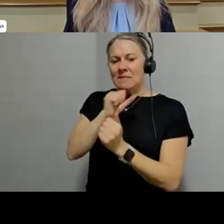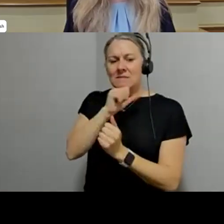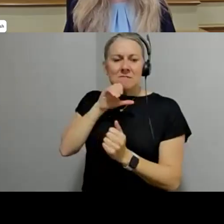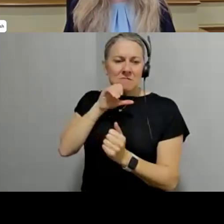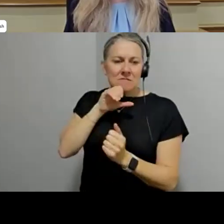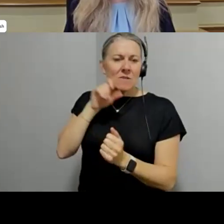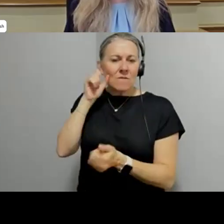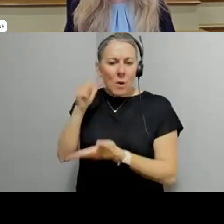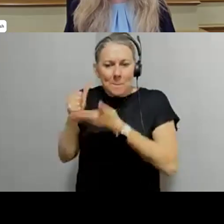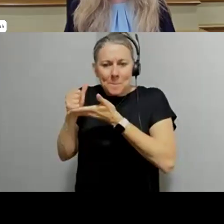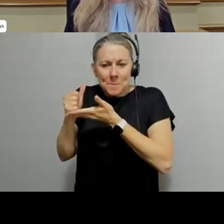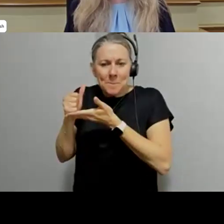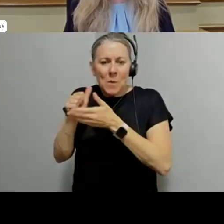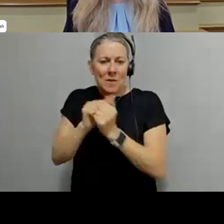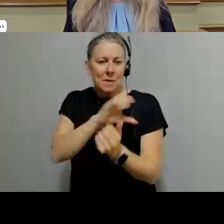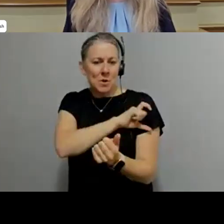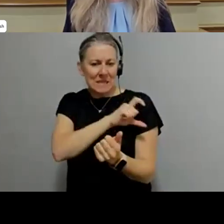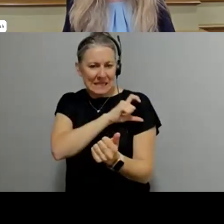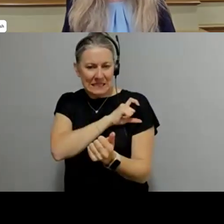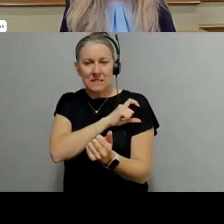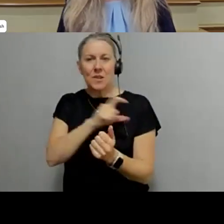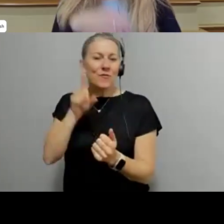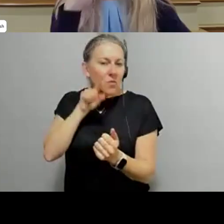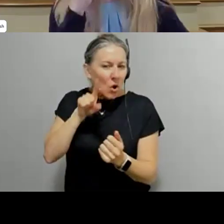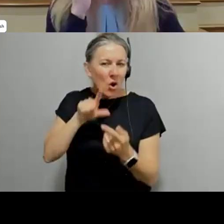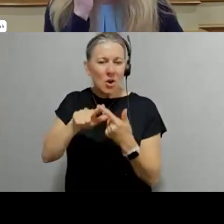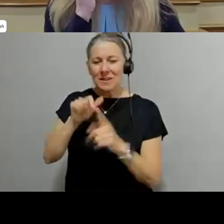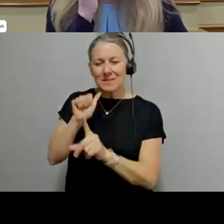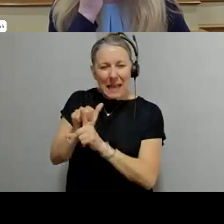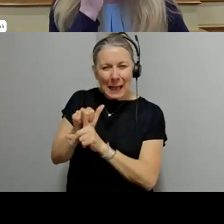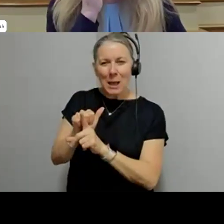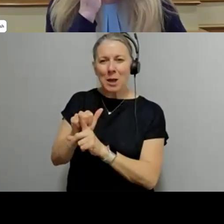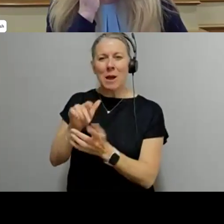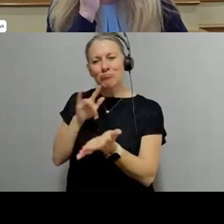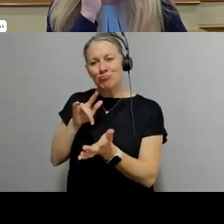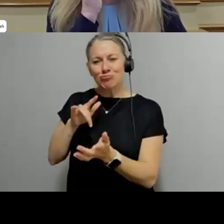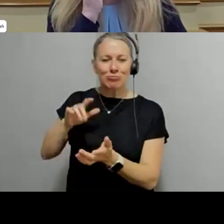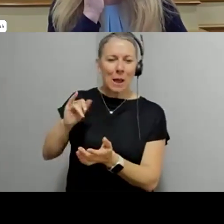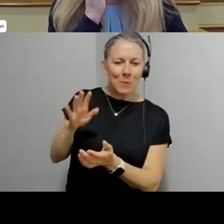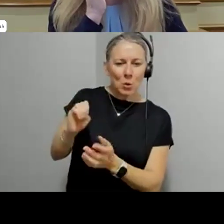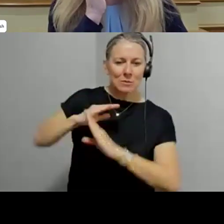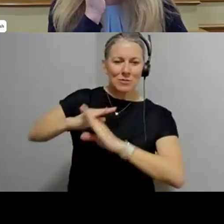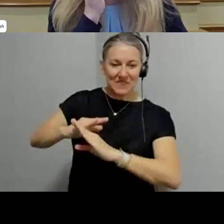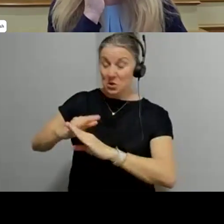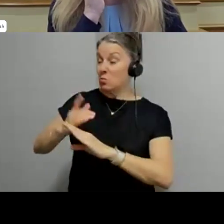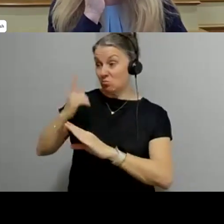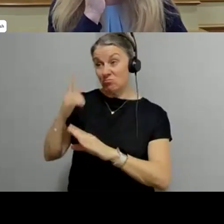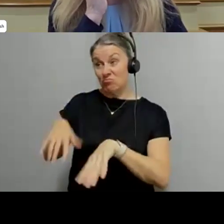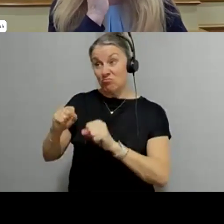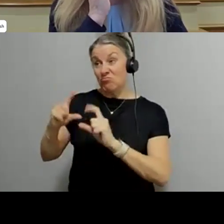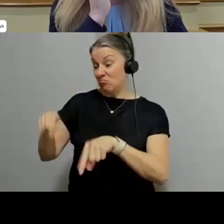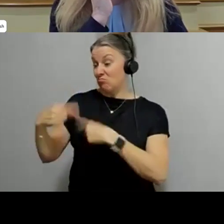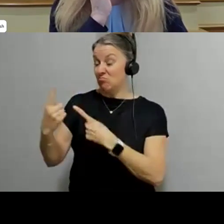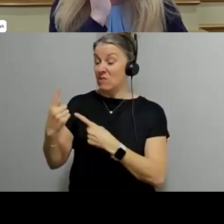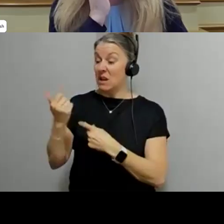police, with frauds and scams and elder abuse prevention. And we've been doing it in Nova Scotia since 1996. And I'm really, really